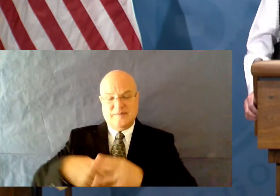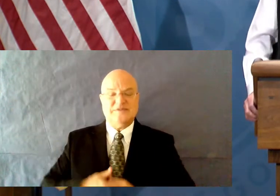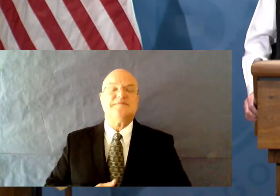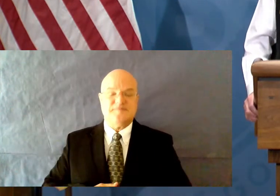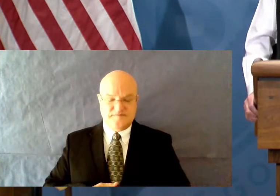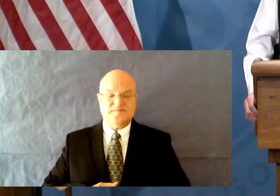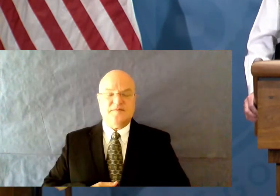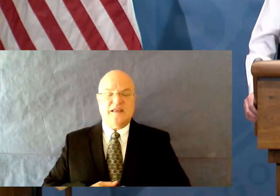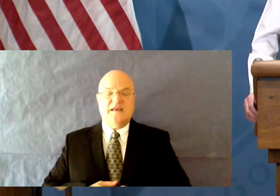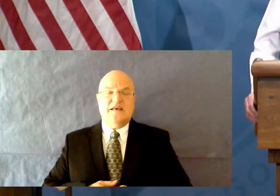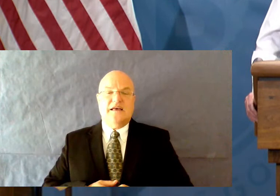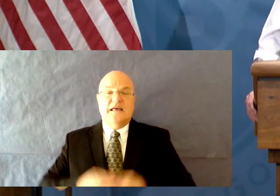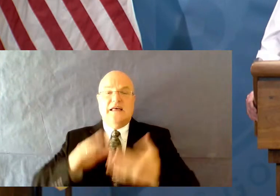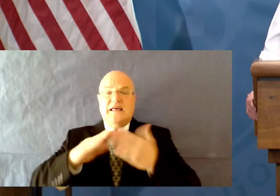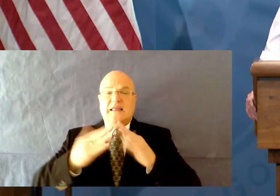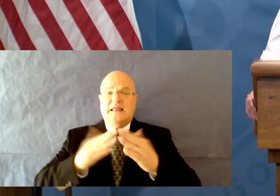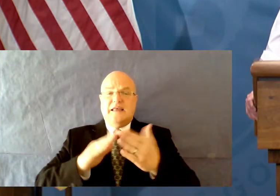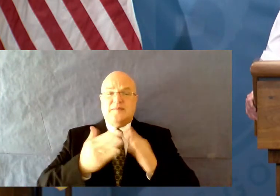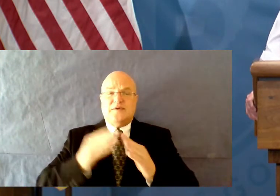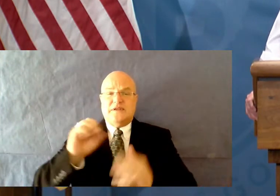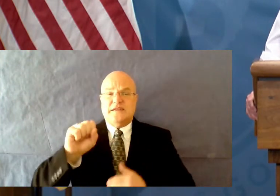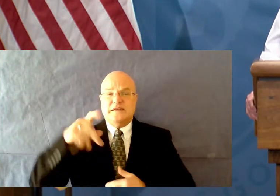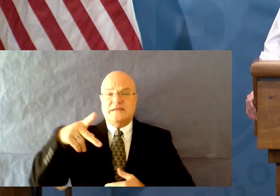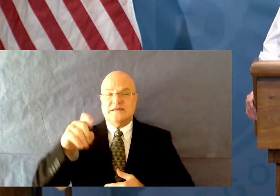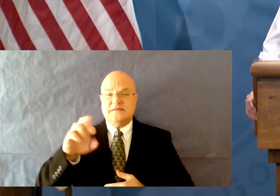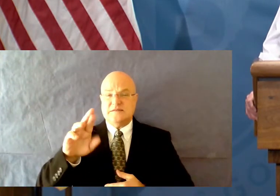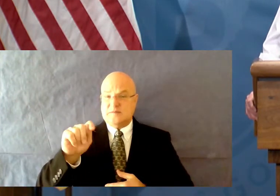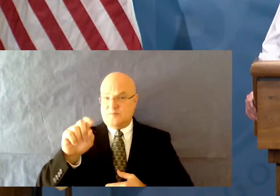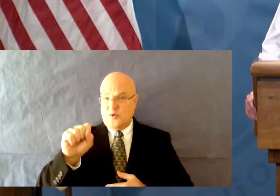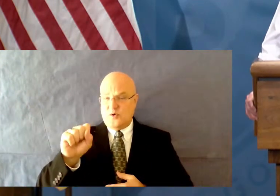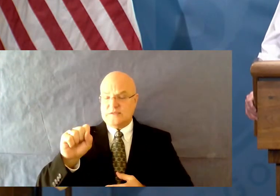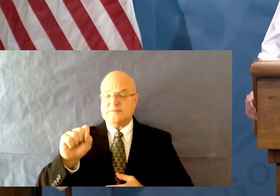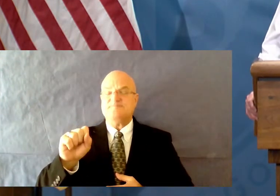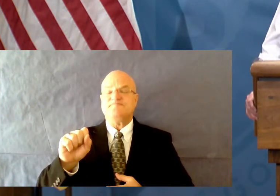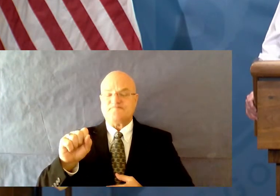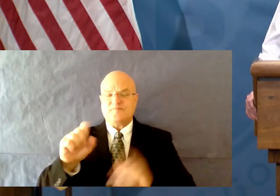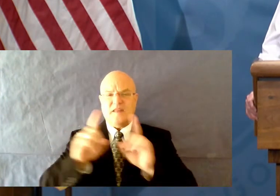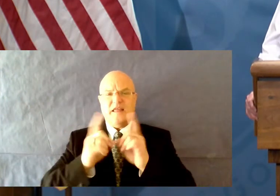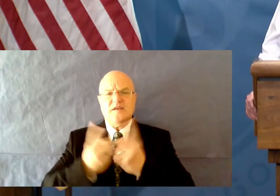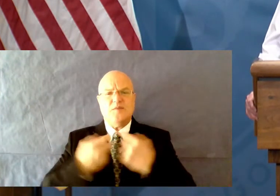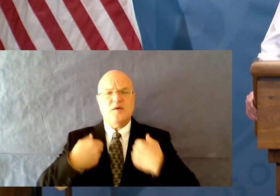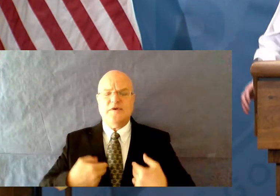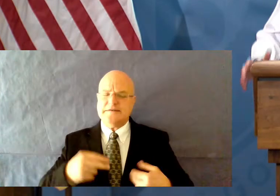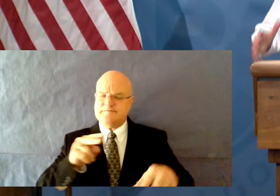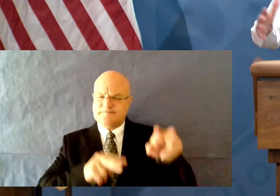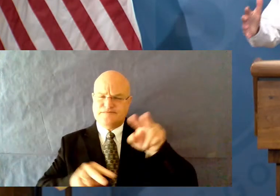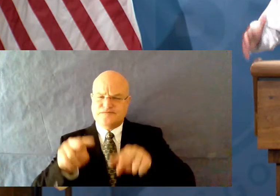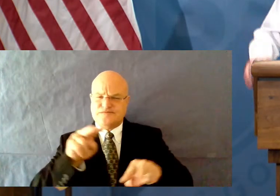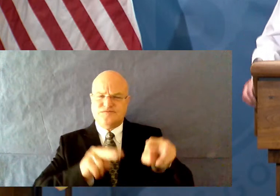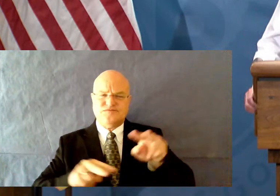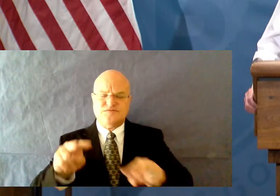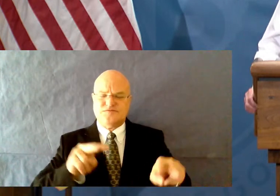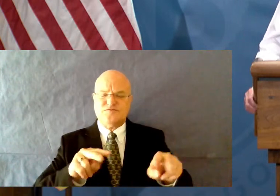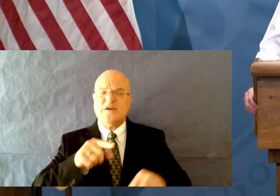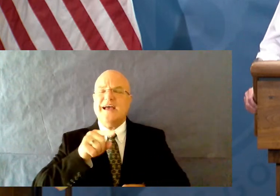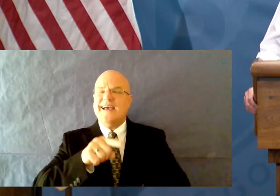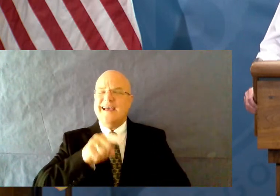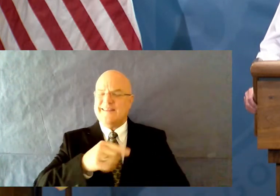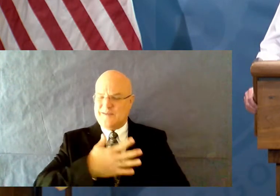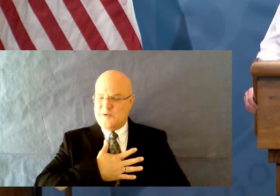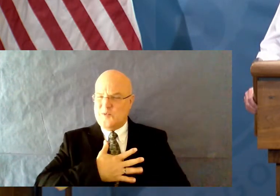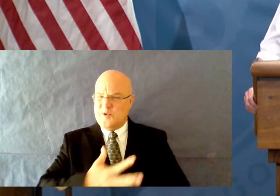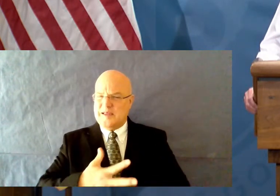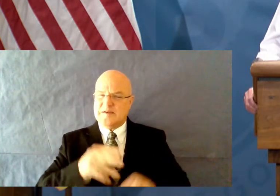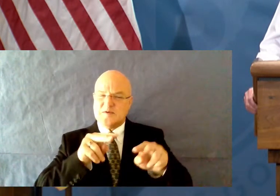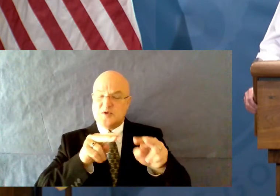community supports, this was something the Department of Health looked at, and I applaud their willingness to take a fresh look